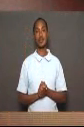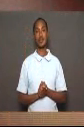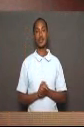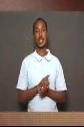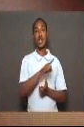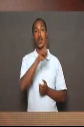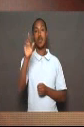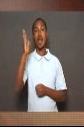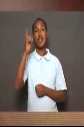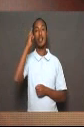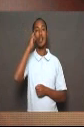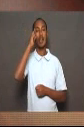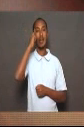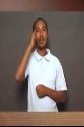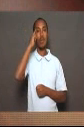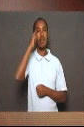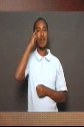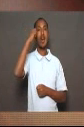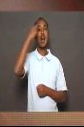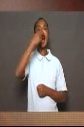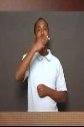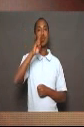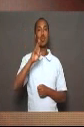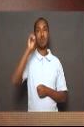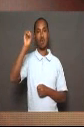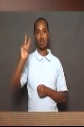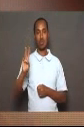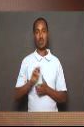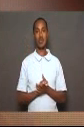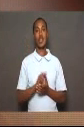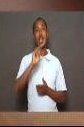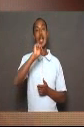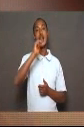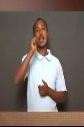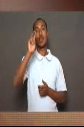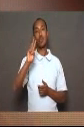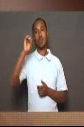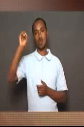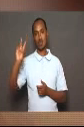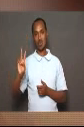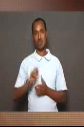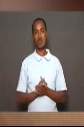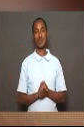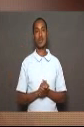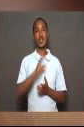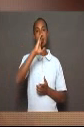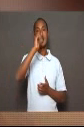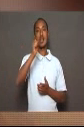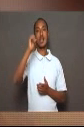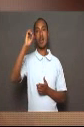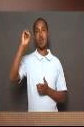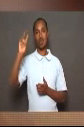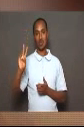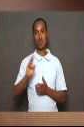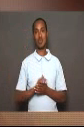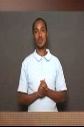You might be thinking of hydrogen peroxide, sodium peroxide, calcium